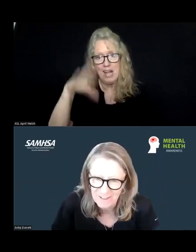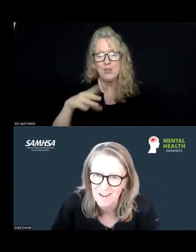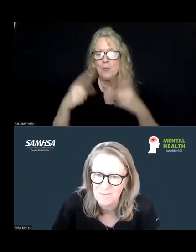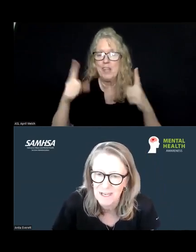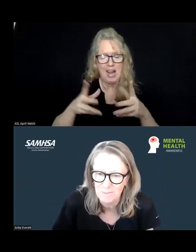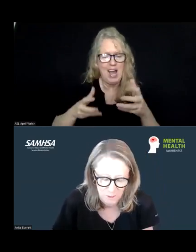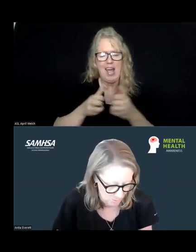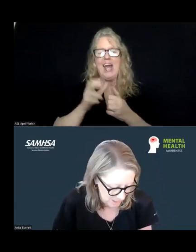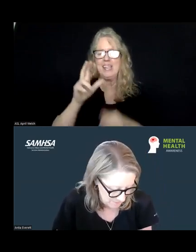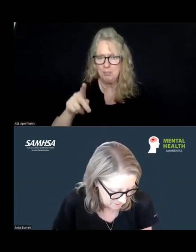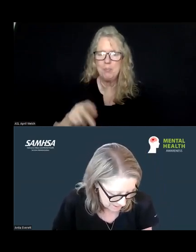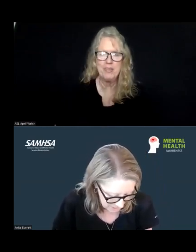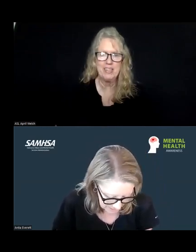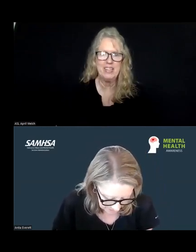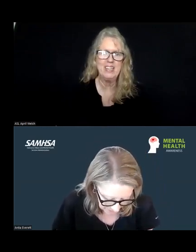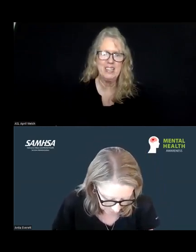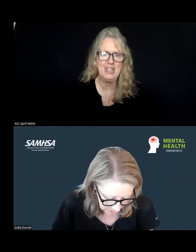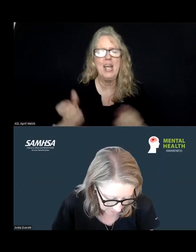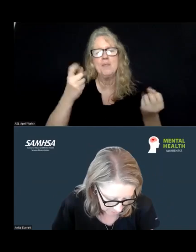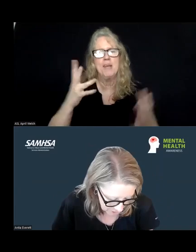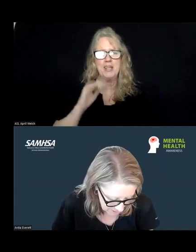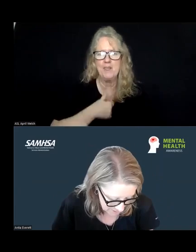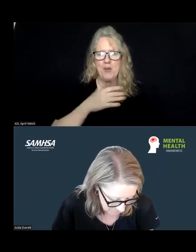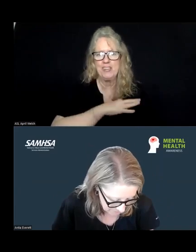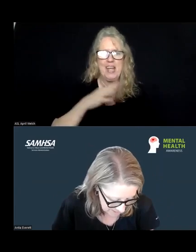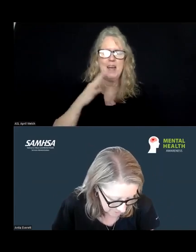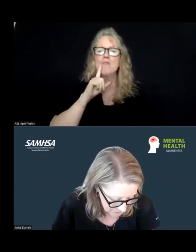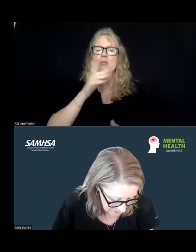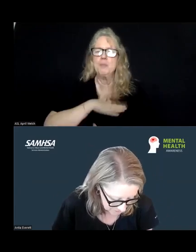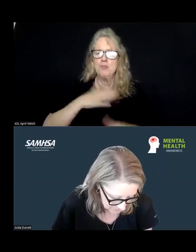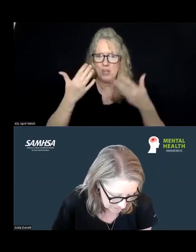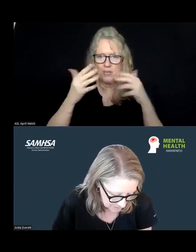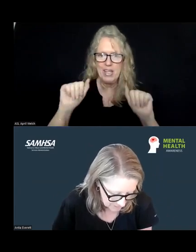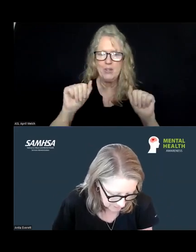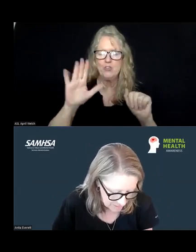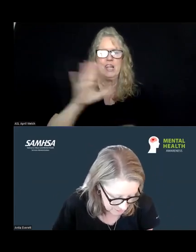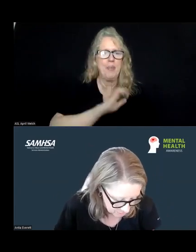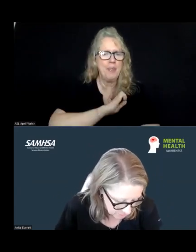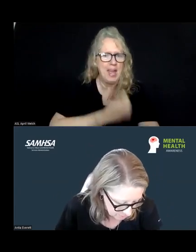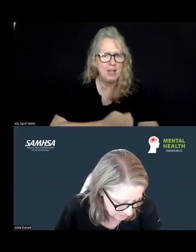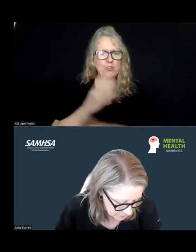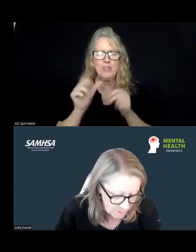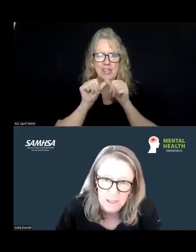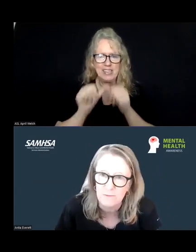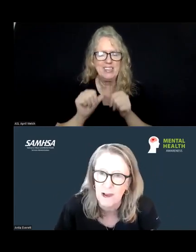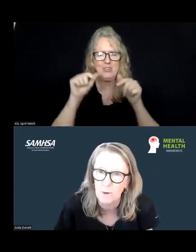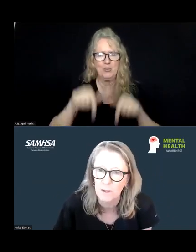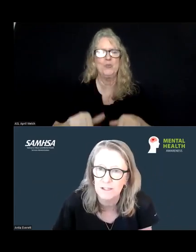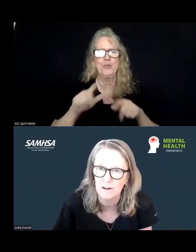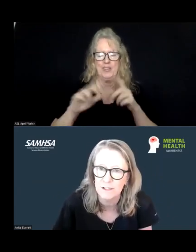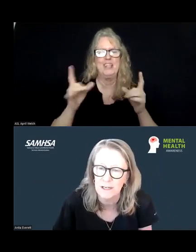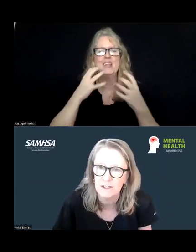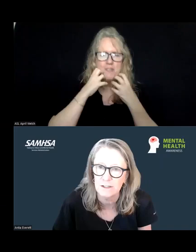keep up with it through many of our staff that attend, and I really appreciate the effort and energy that continues with the Crisis Jam and its